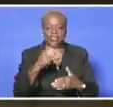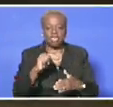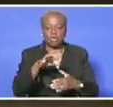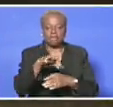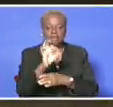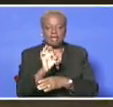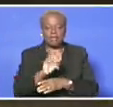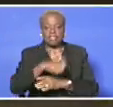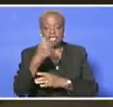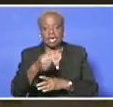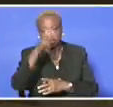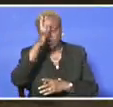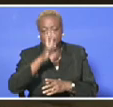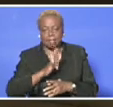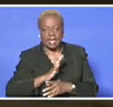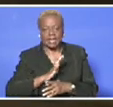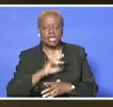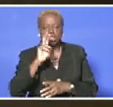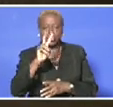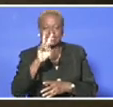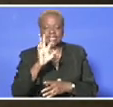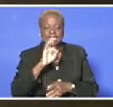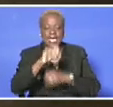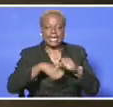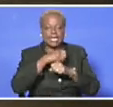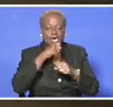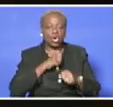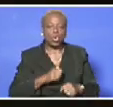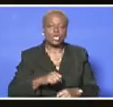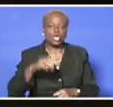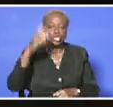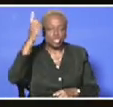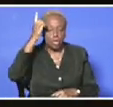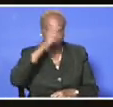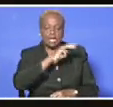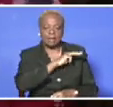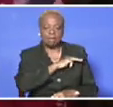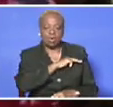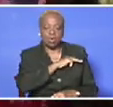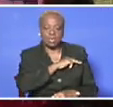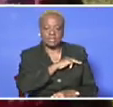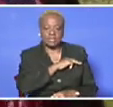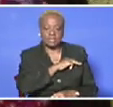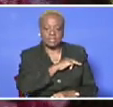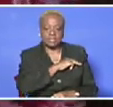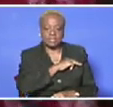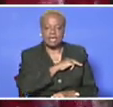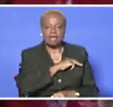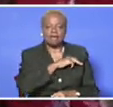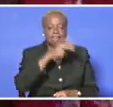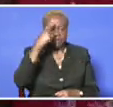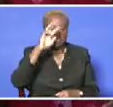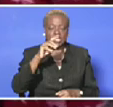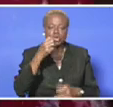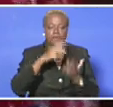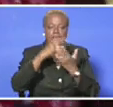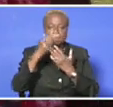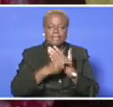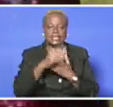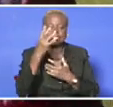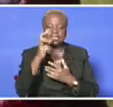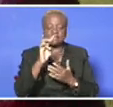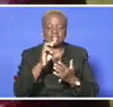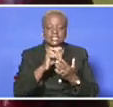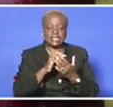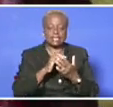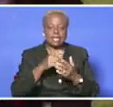other male suspect, a 29-year-old Dominique Moss, who was arraigned in connection with that November 17th murder, which took place